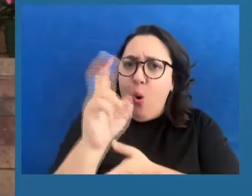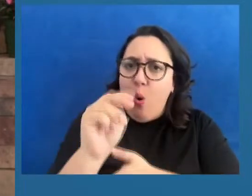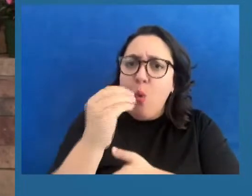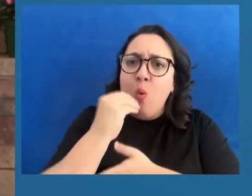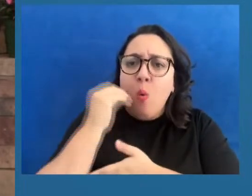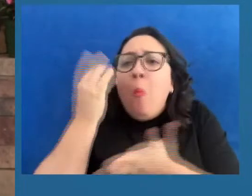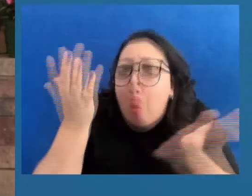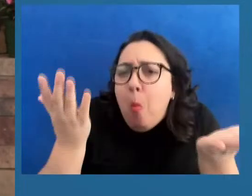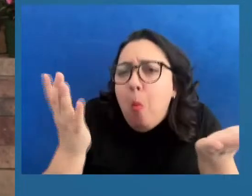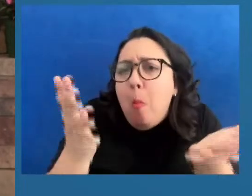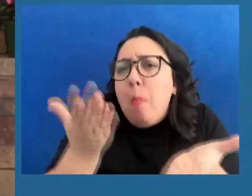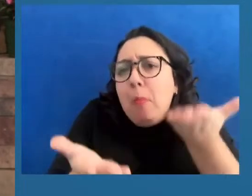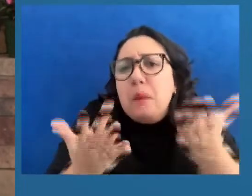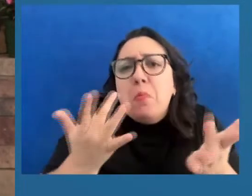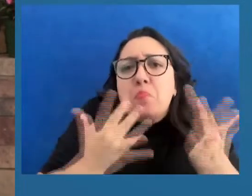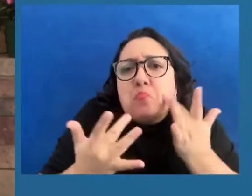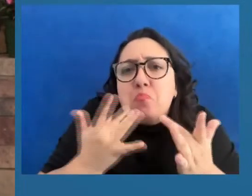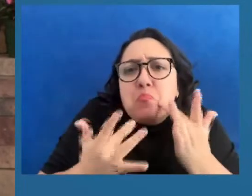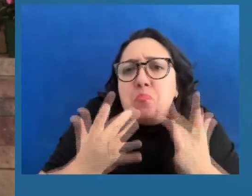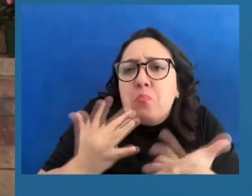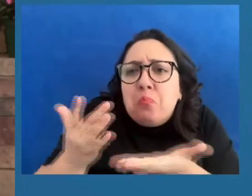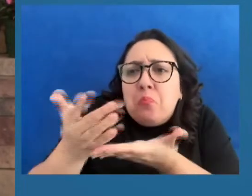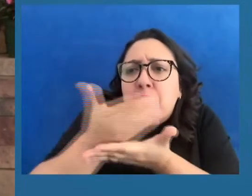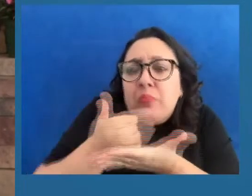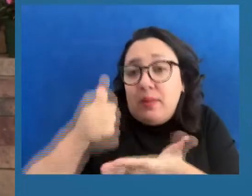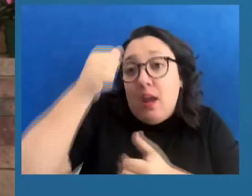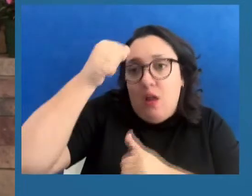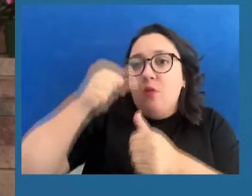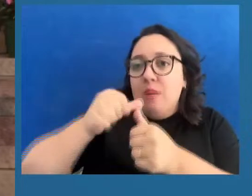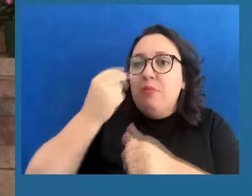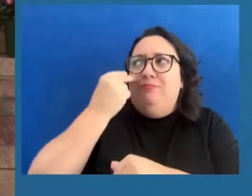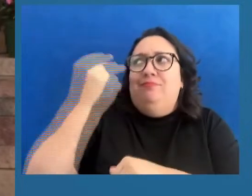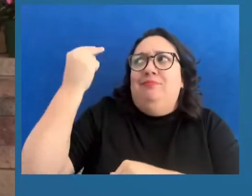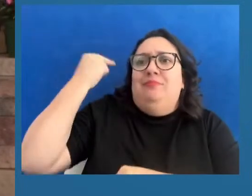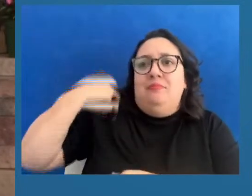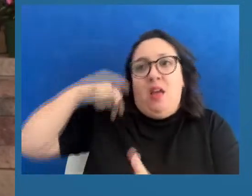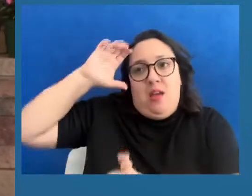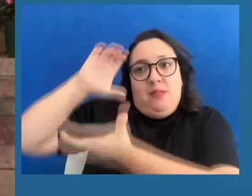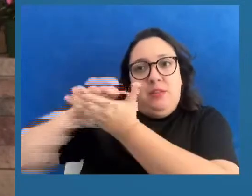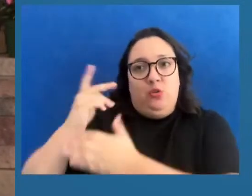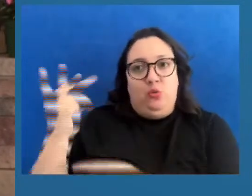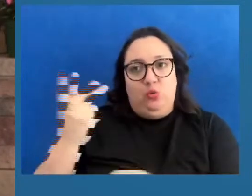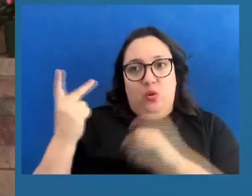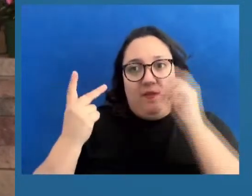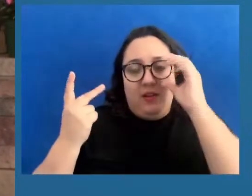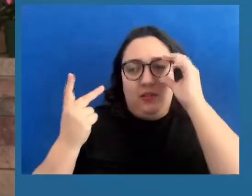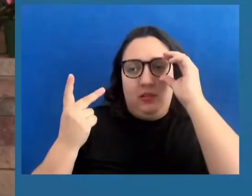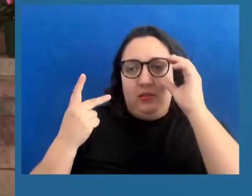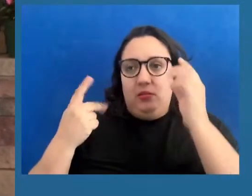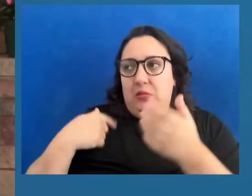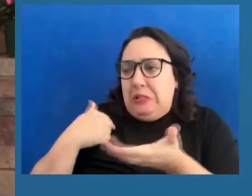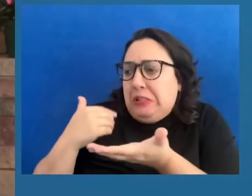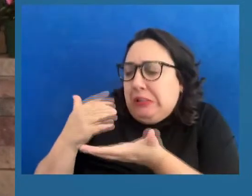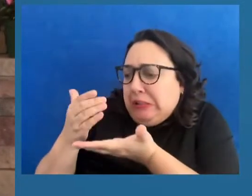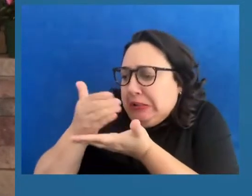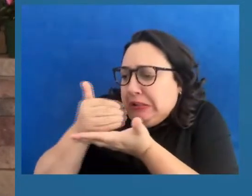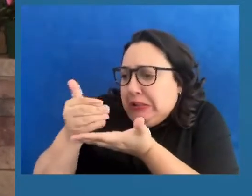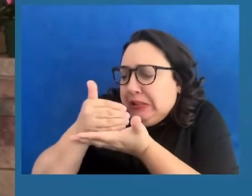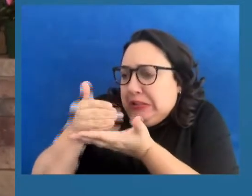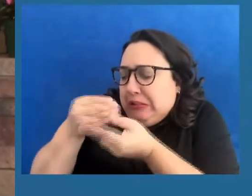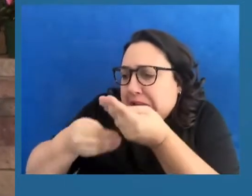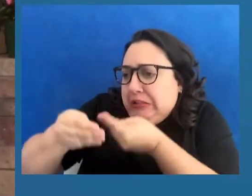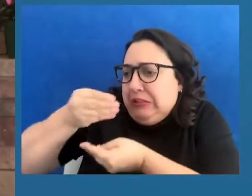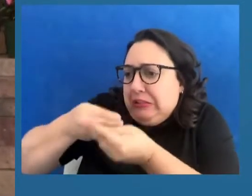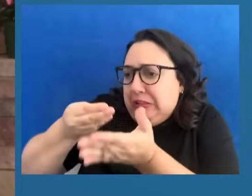I remember scraping nickels together for my husband and I to get our first home, and it was 1,300 square feet, and we raised 2 kids in it. They were in